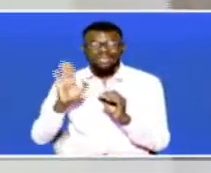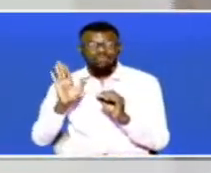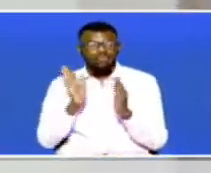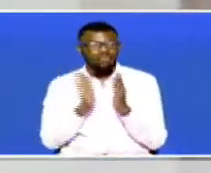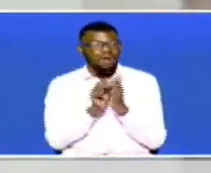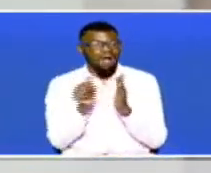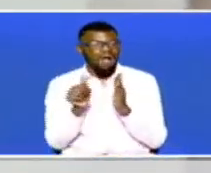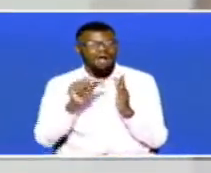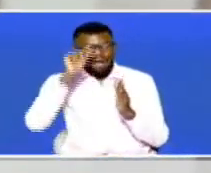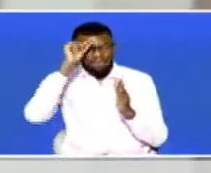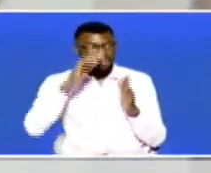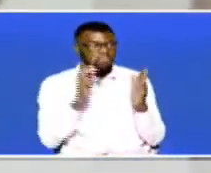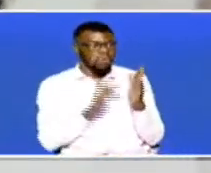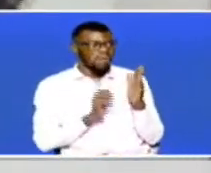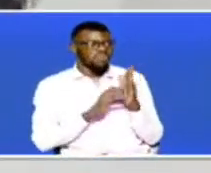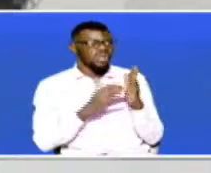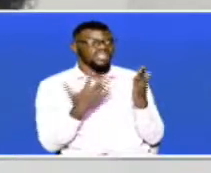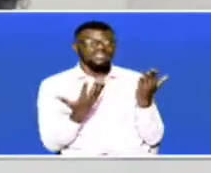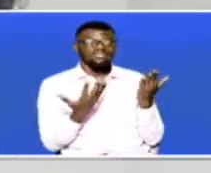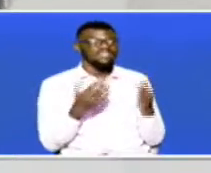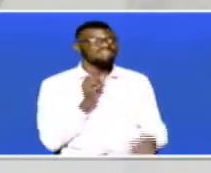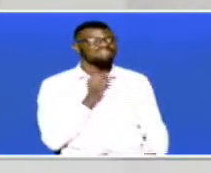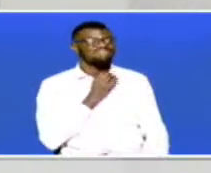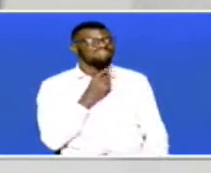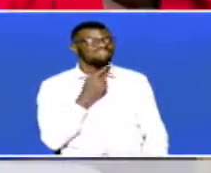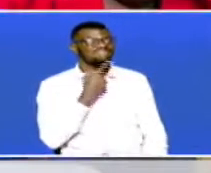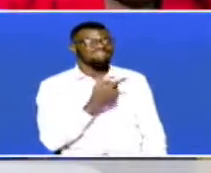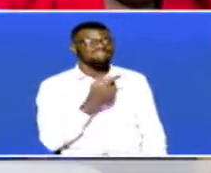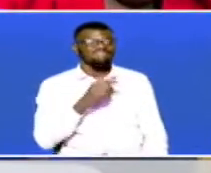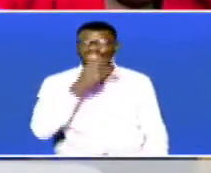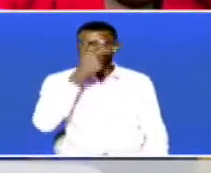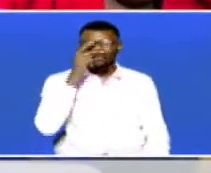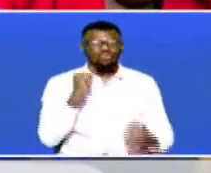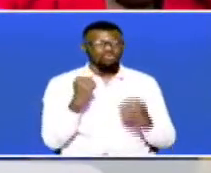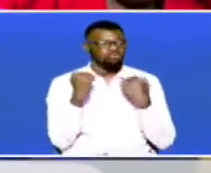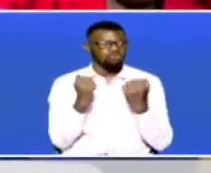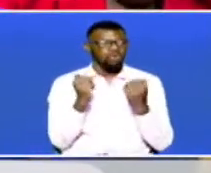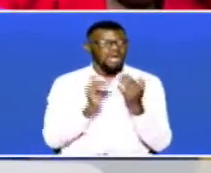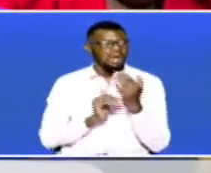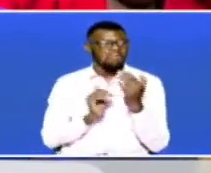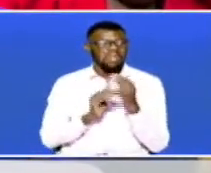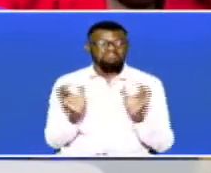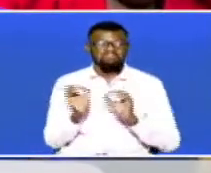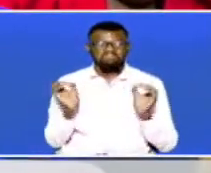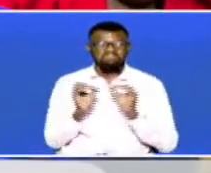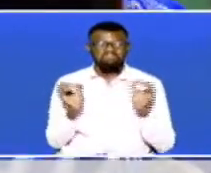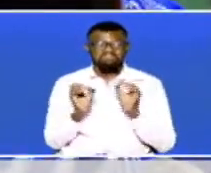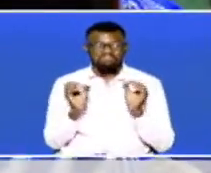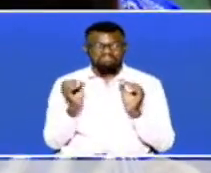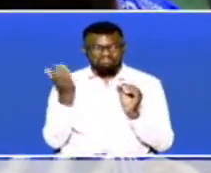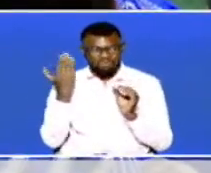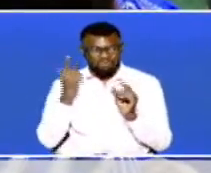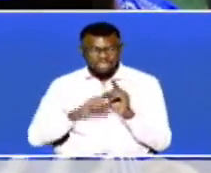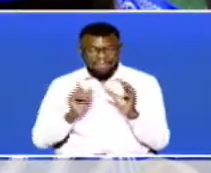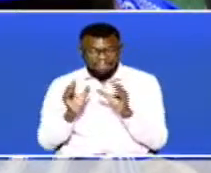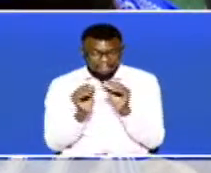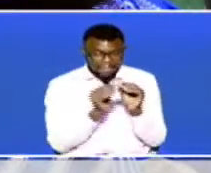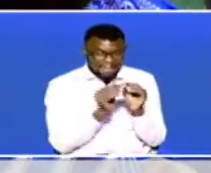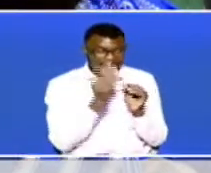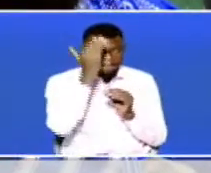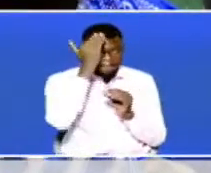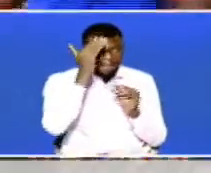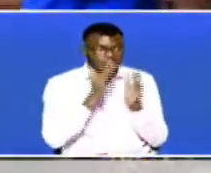Ukambani challenged Kalonzo's supremacy in the region's politics. Speaking after a consultative meeting with Azimio Women League